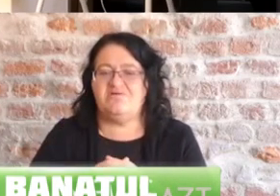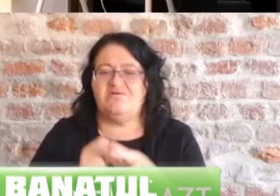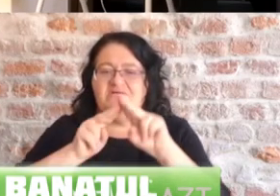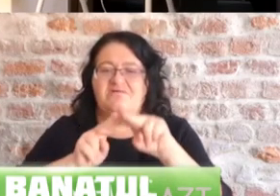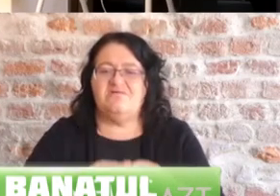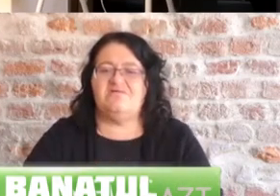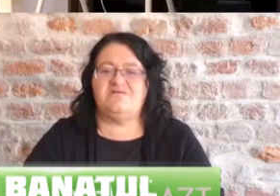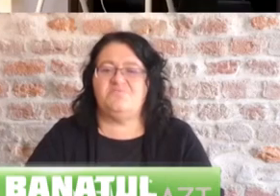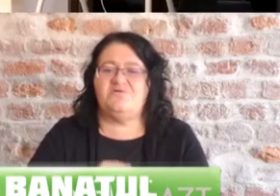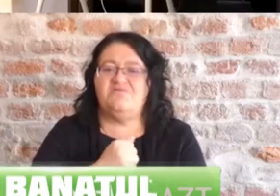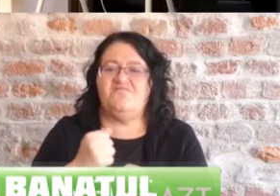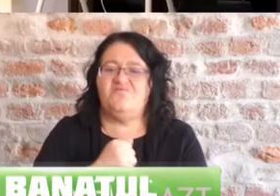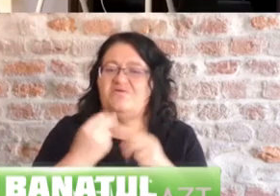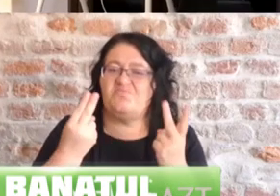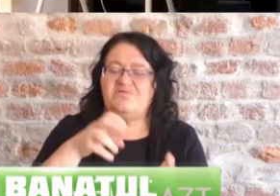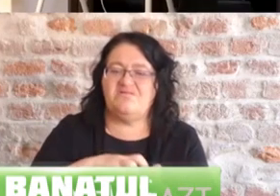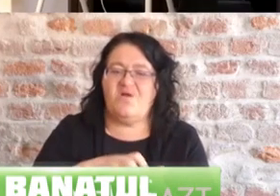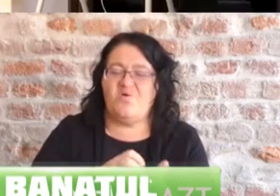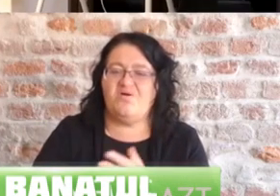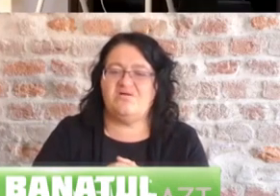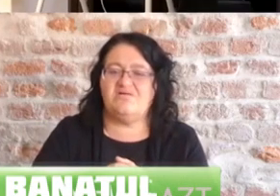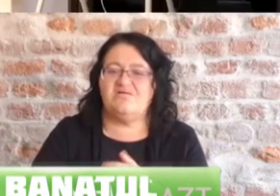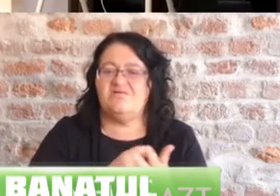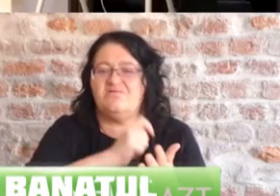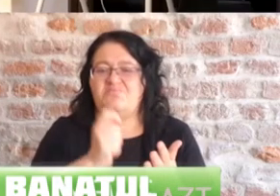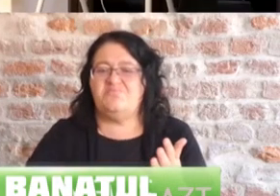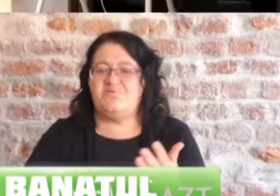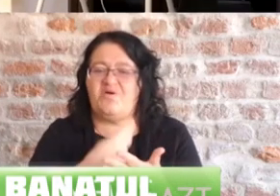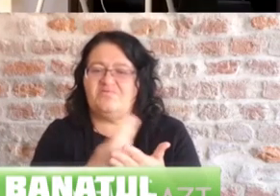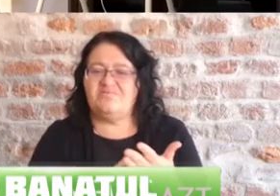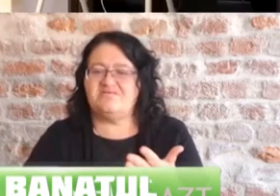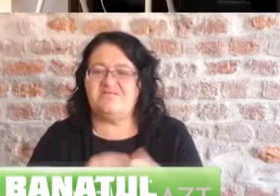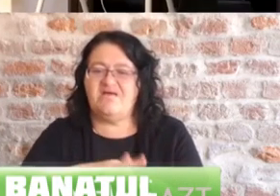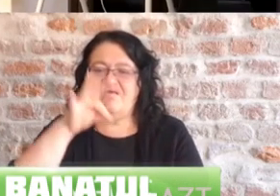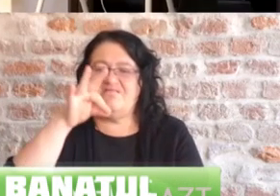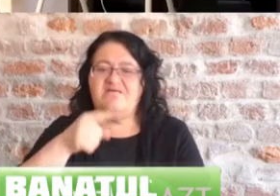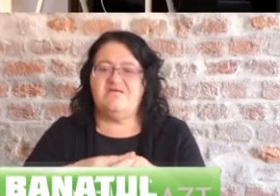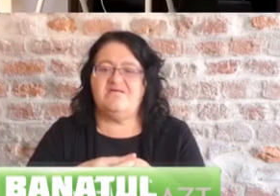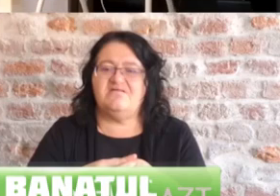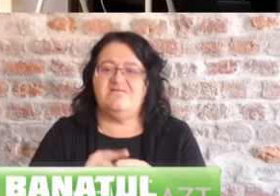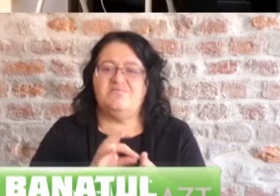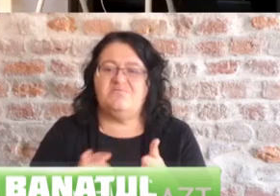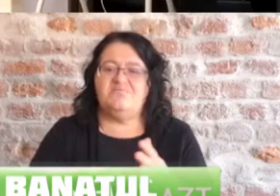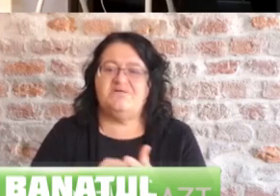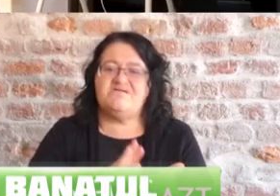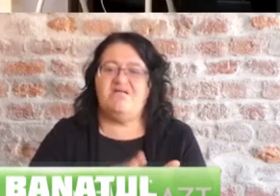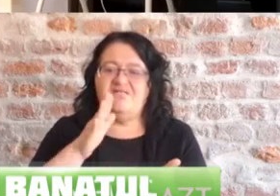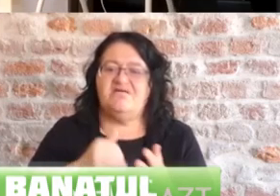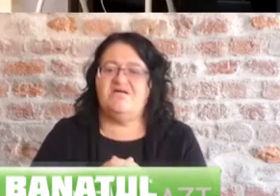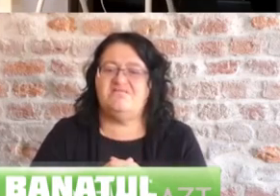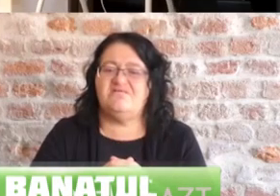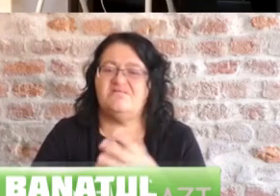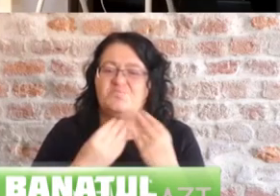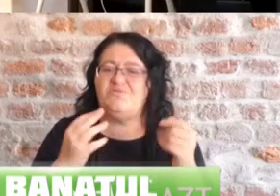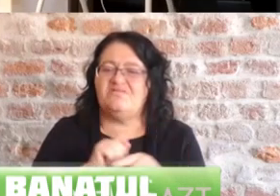remains its most enchanting feature. The project draws inspiration from these existing qualities,